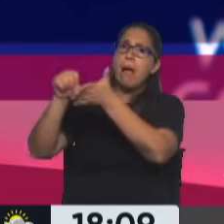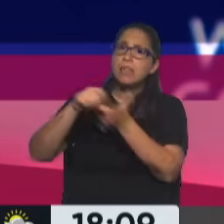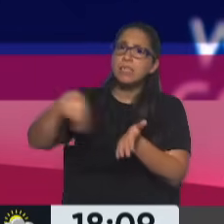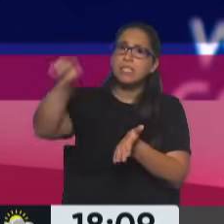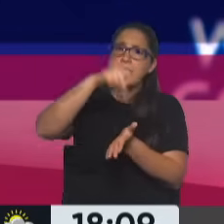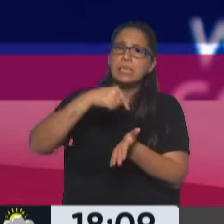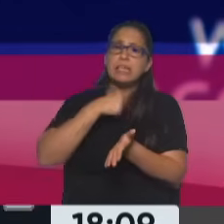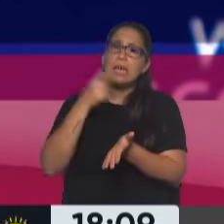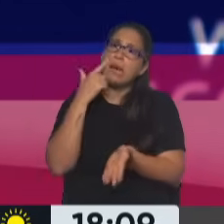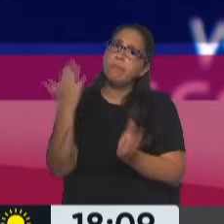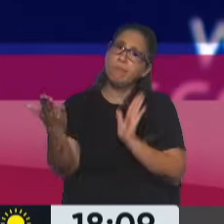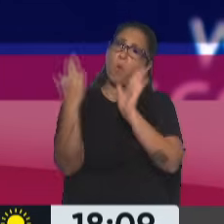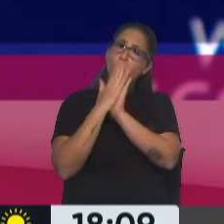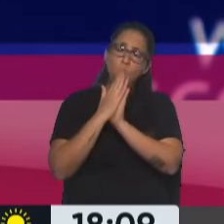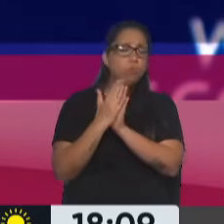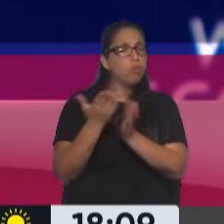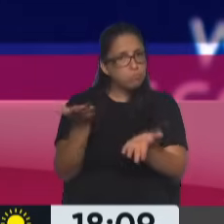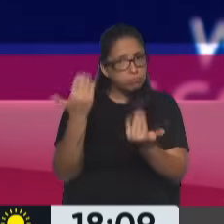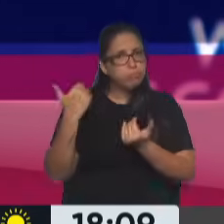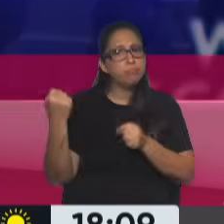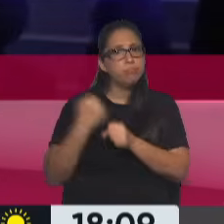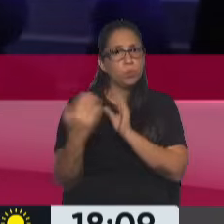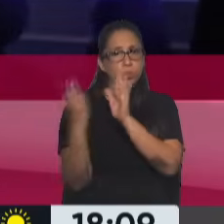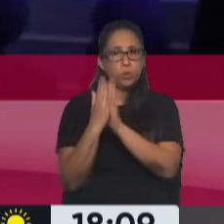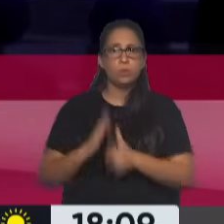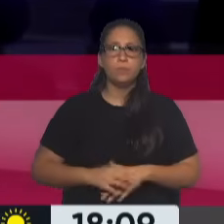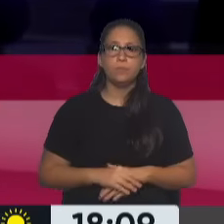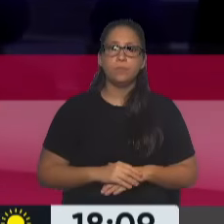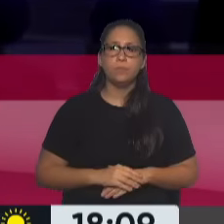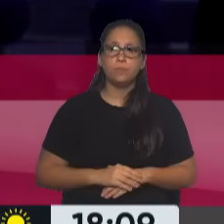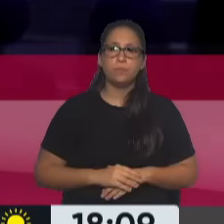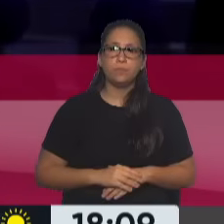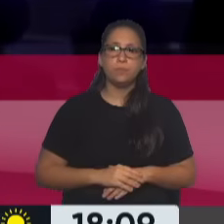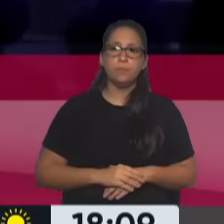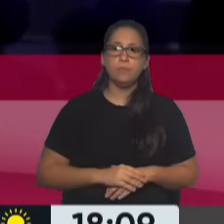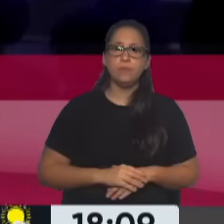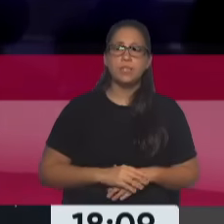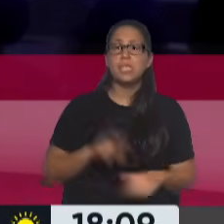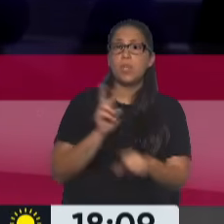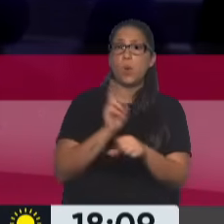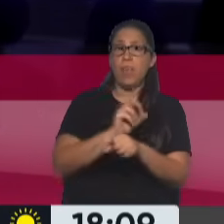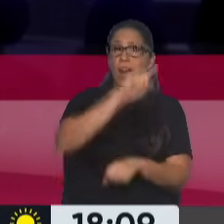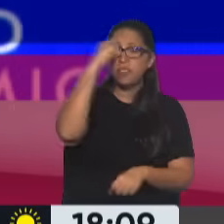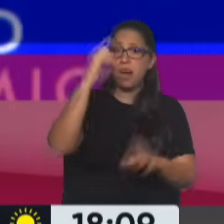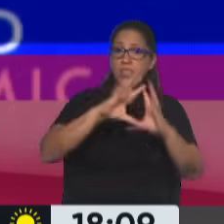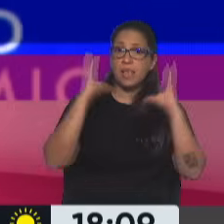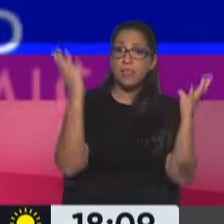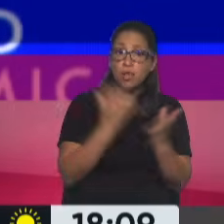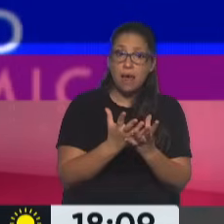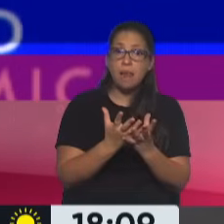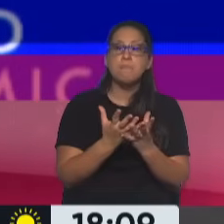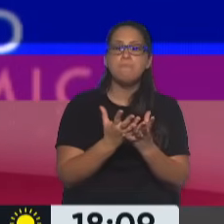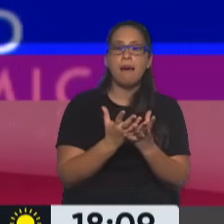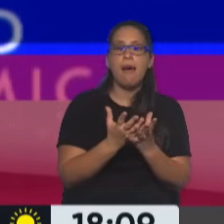any country willing to take it with us. For national and international security, and to